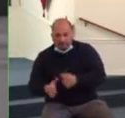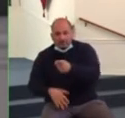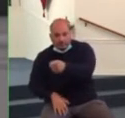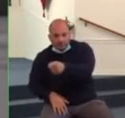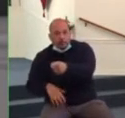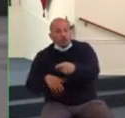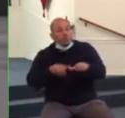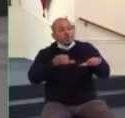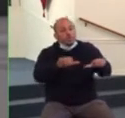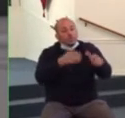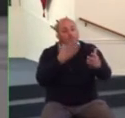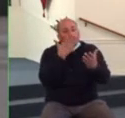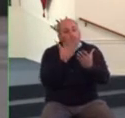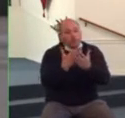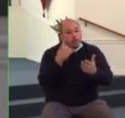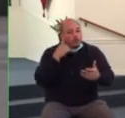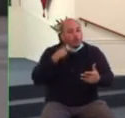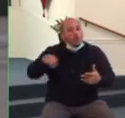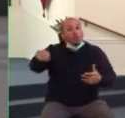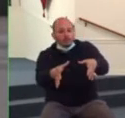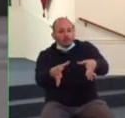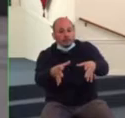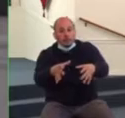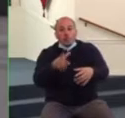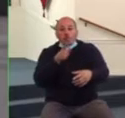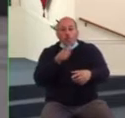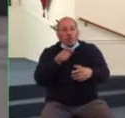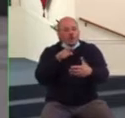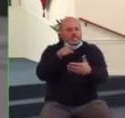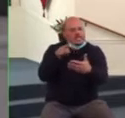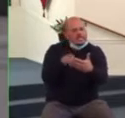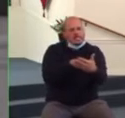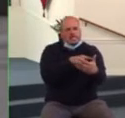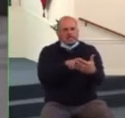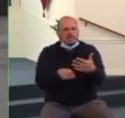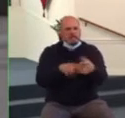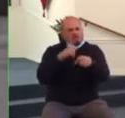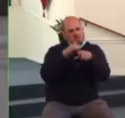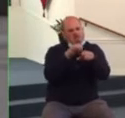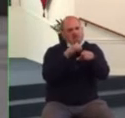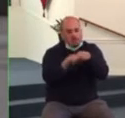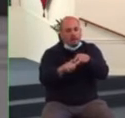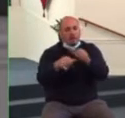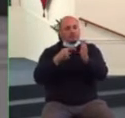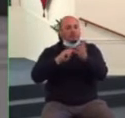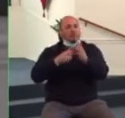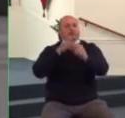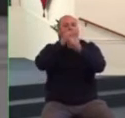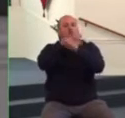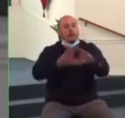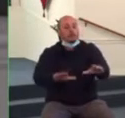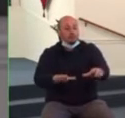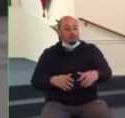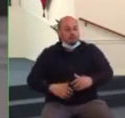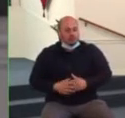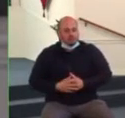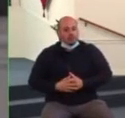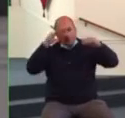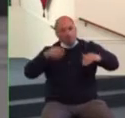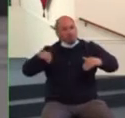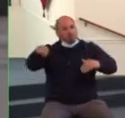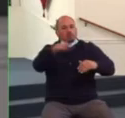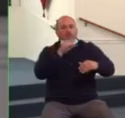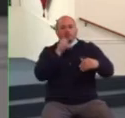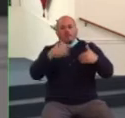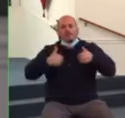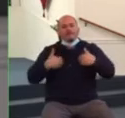you." Now, let's say that you have an enemy. I hope you don't, but let's say you did. Someone who's out to get you, someone